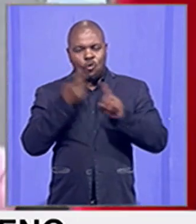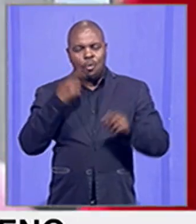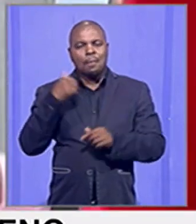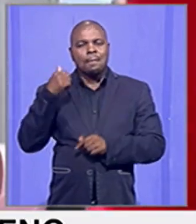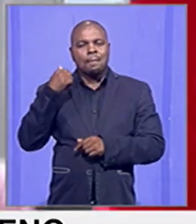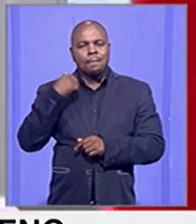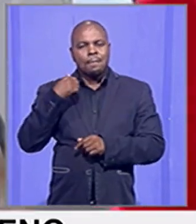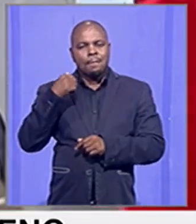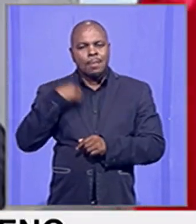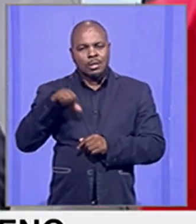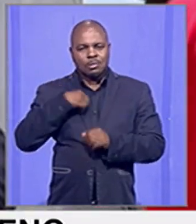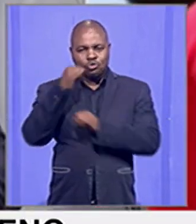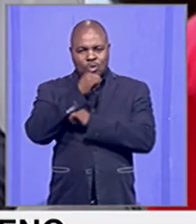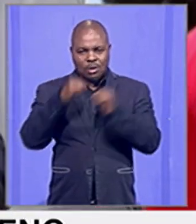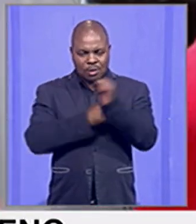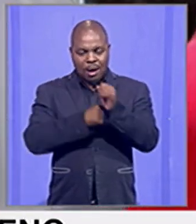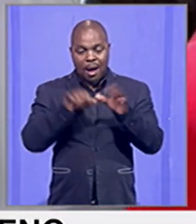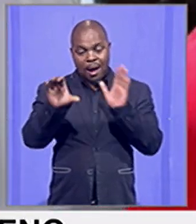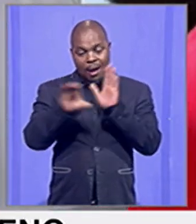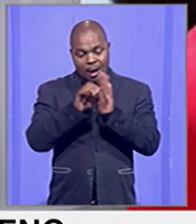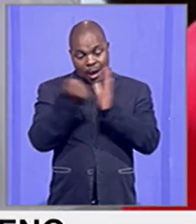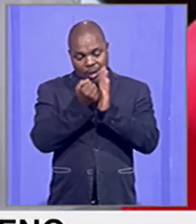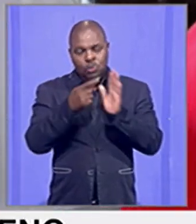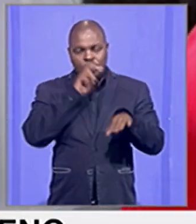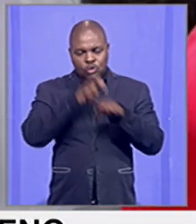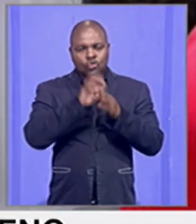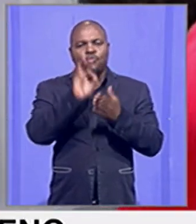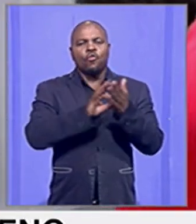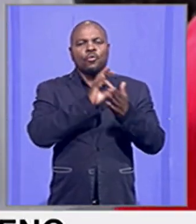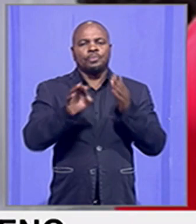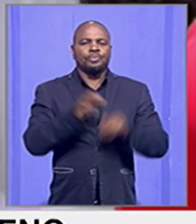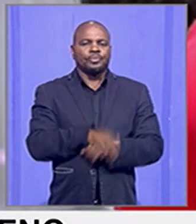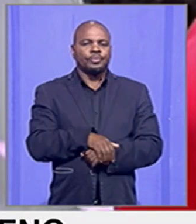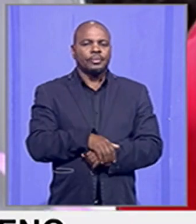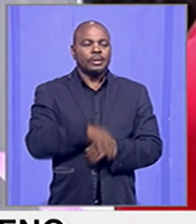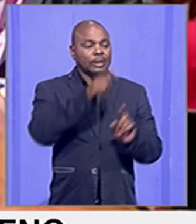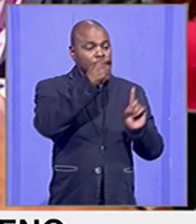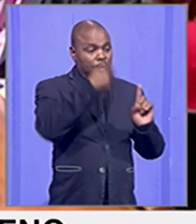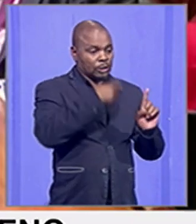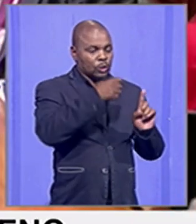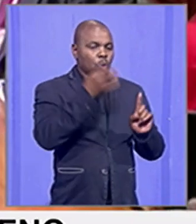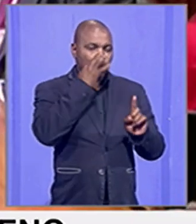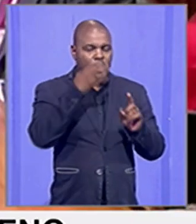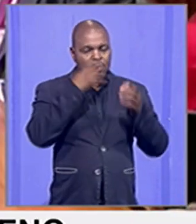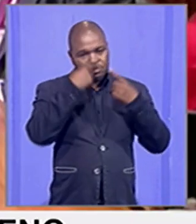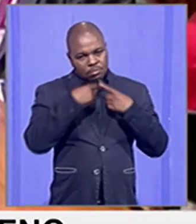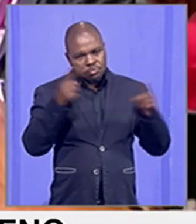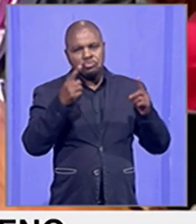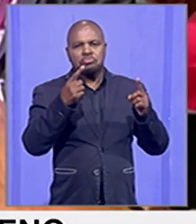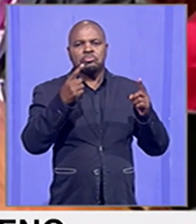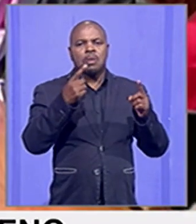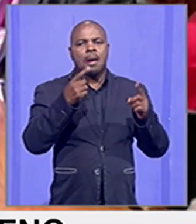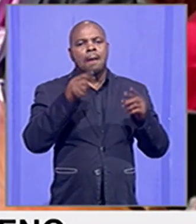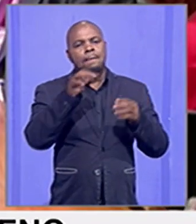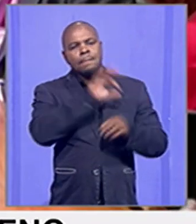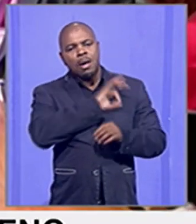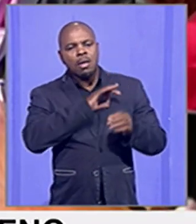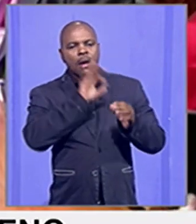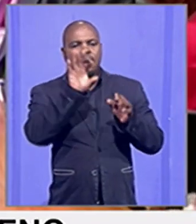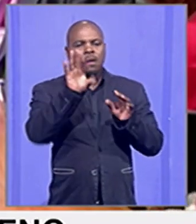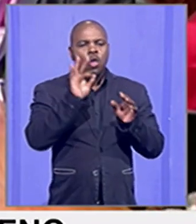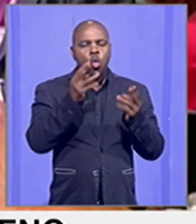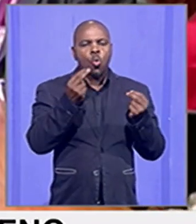elect the mayor. Le ge speakera a re letšatši leo meyara yo moswa a tla kgethwago ka lona ga selahlwa le tsebagatšwa o nyaka gore go